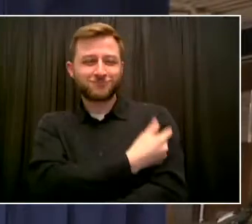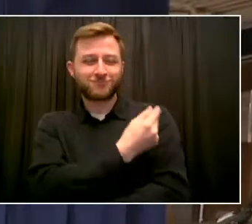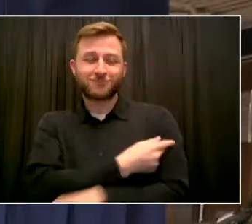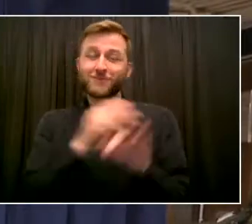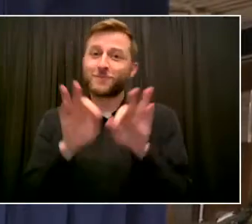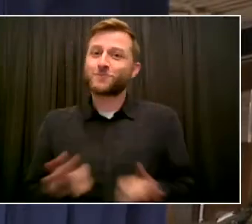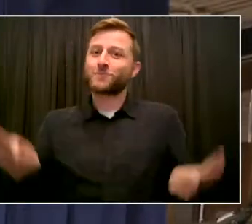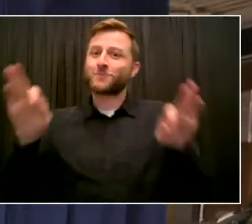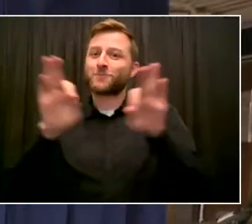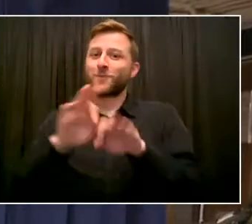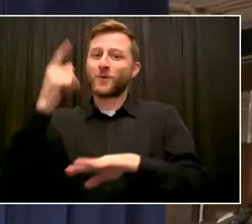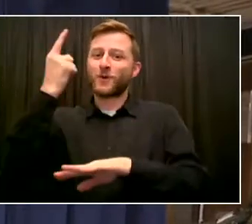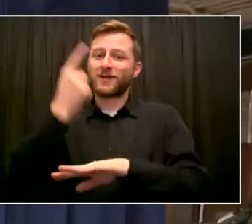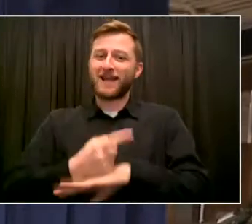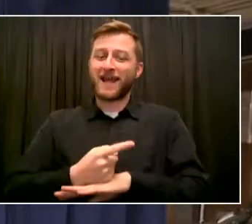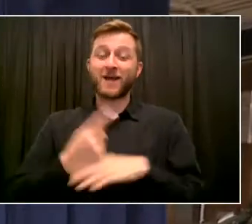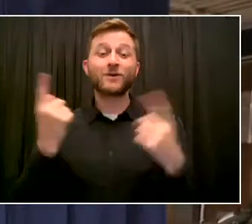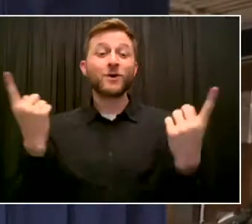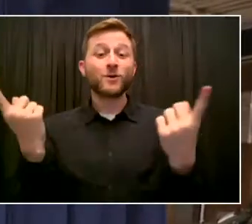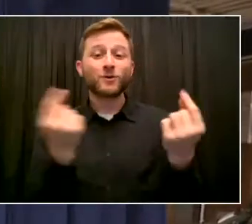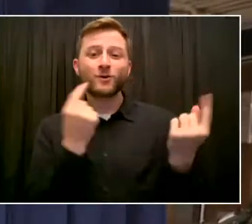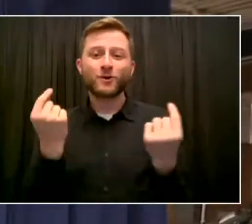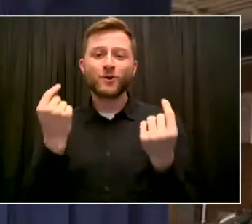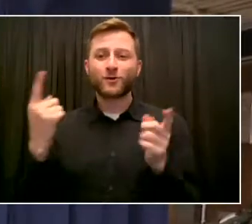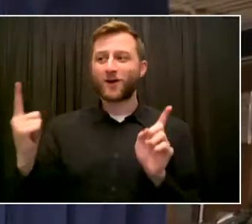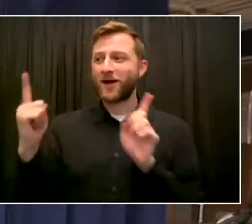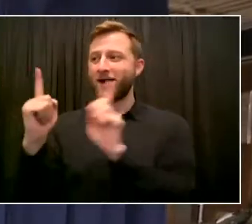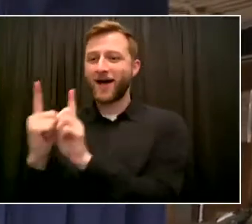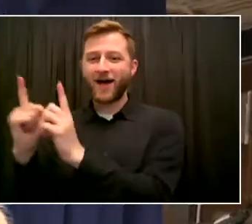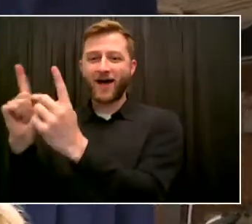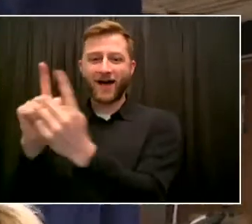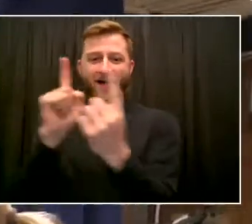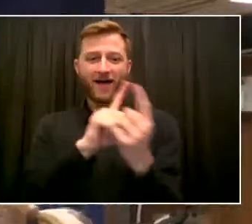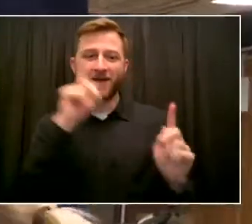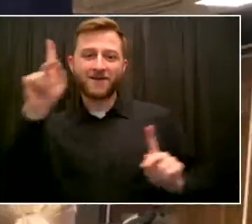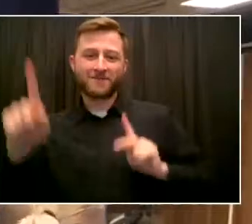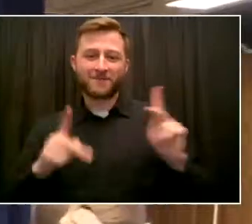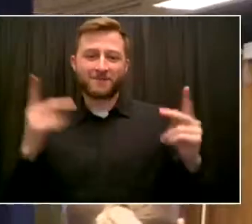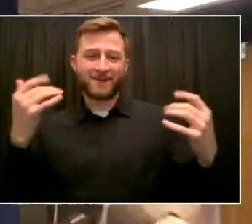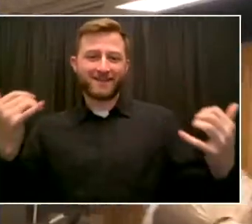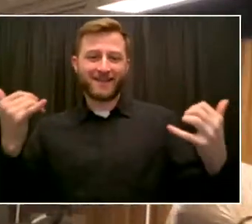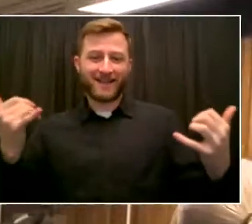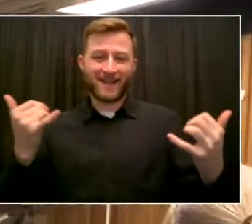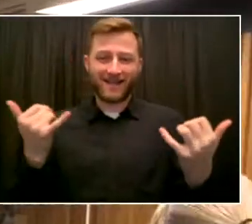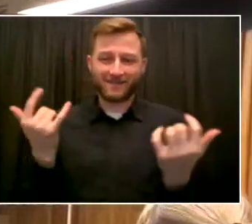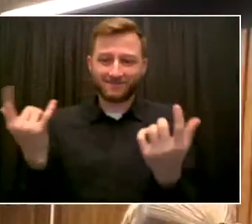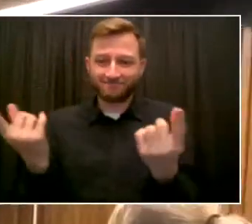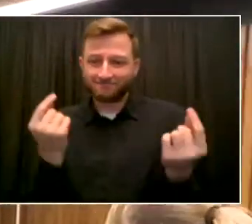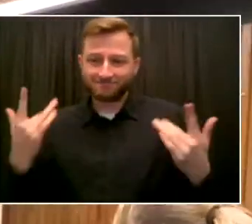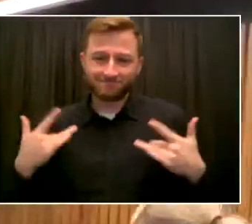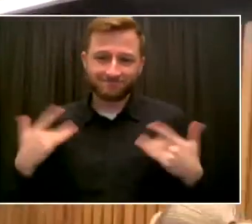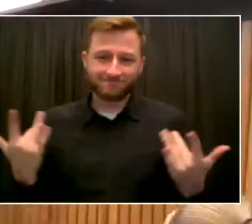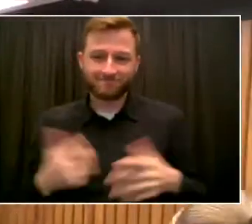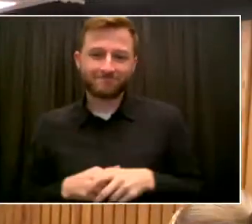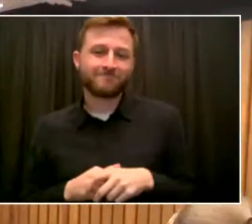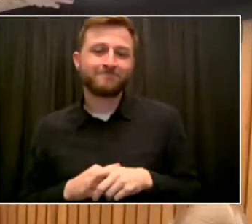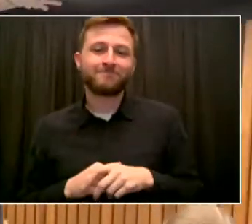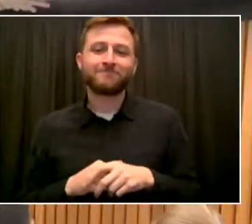friends who are here today, who are ready to do a lot of things, including getting vaccinated this morning. Here we